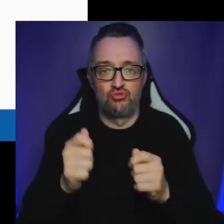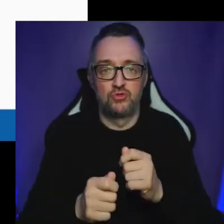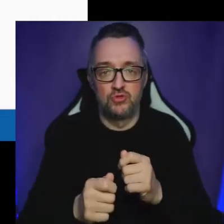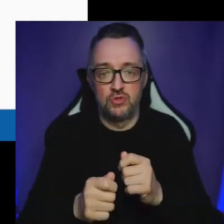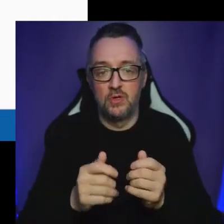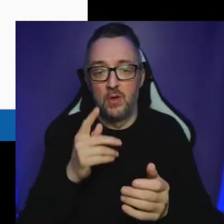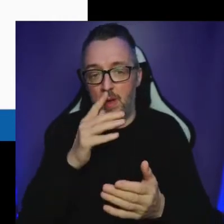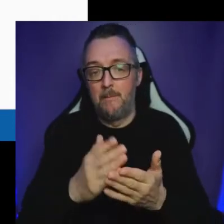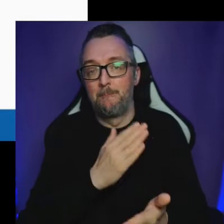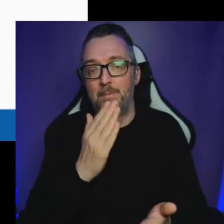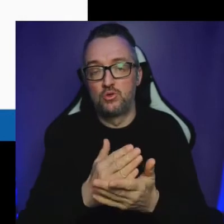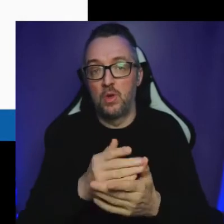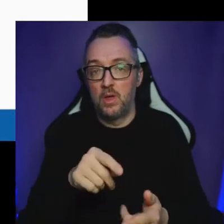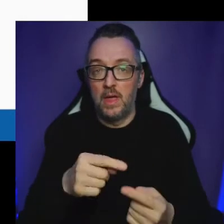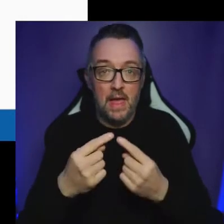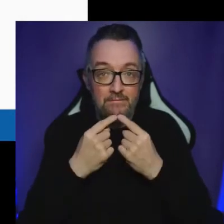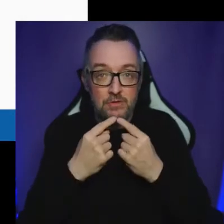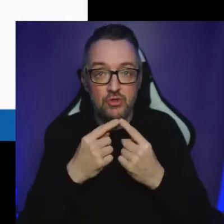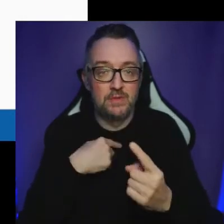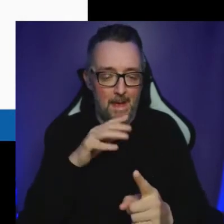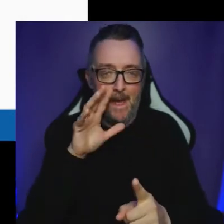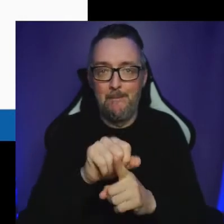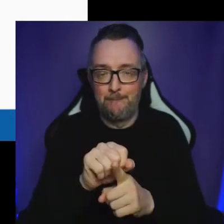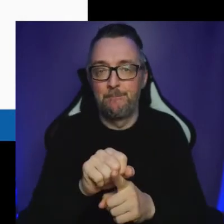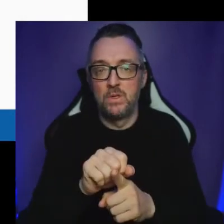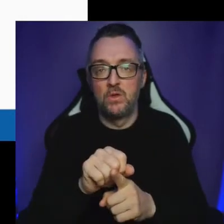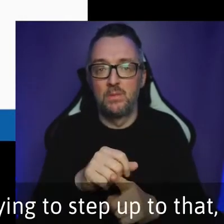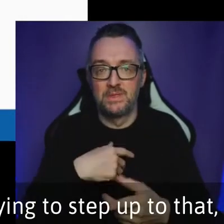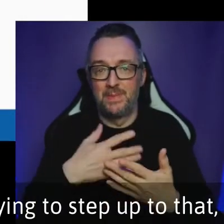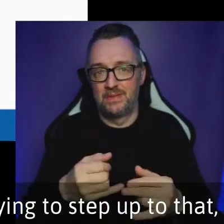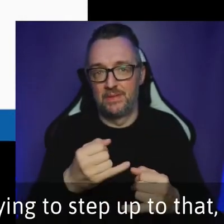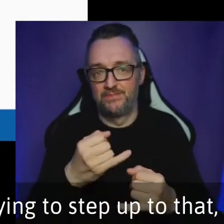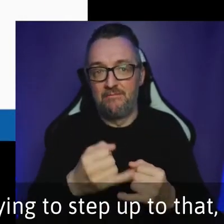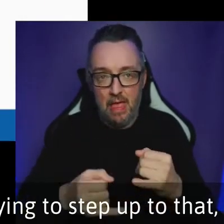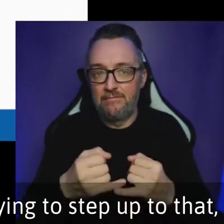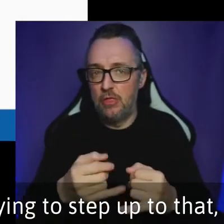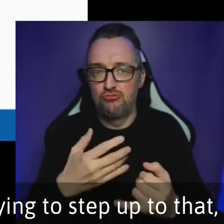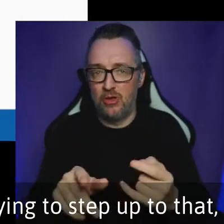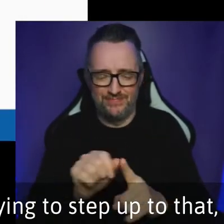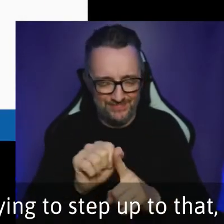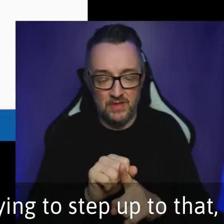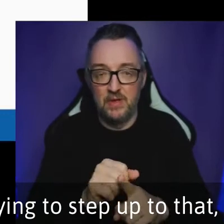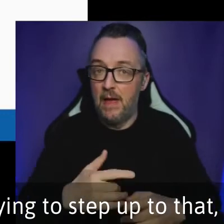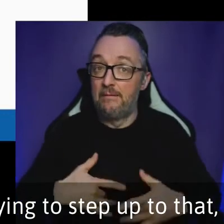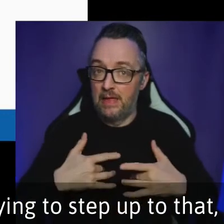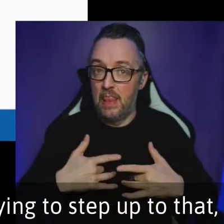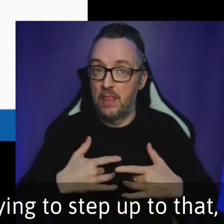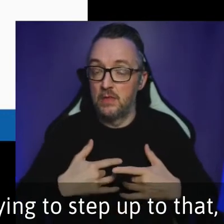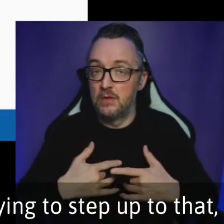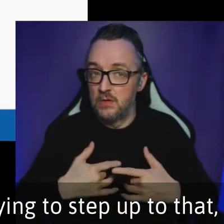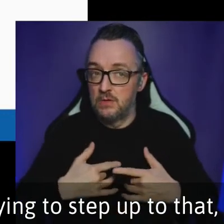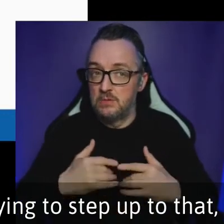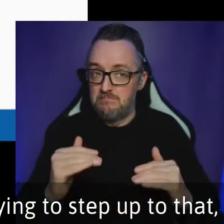and make sure we captured those areas where we were failing in that space. And I think we've done a relatively good job